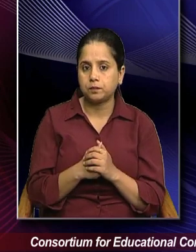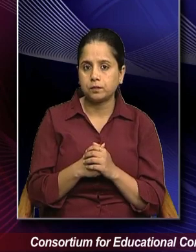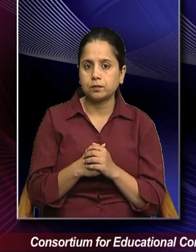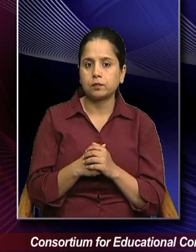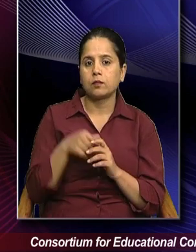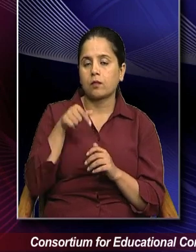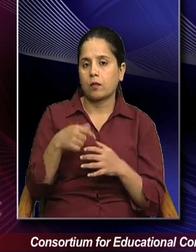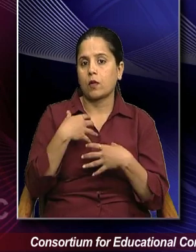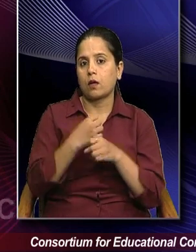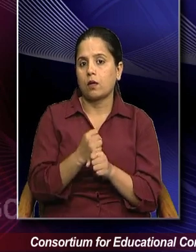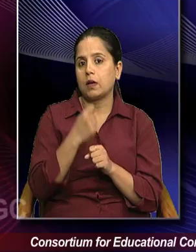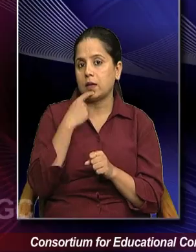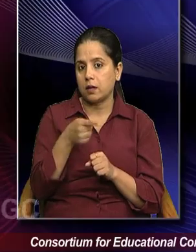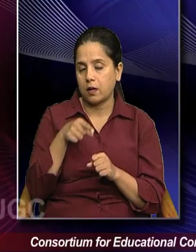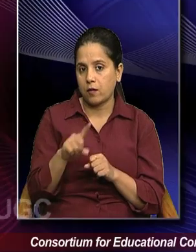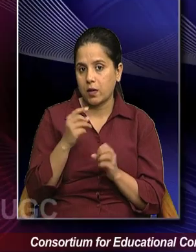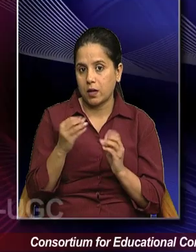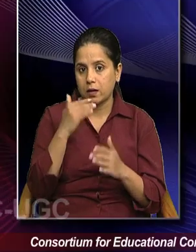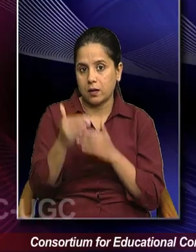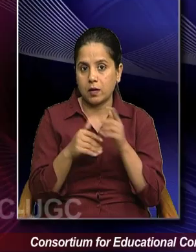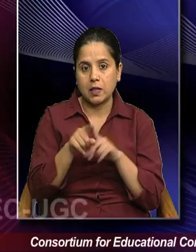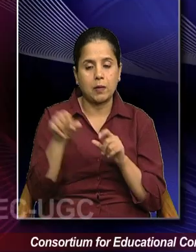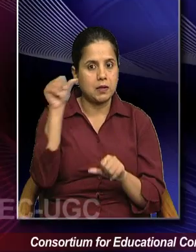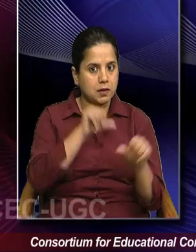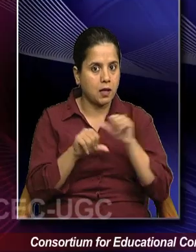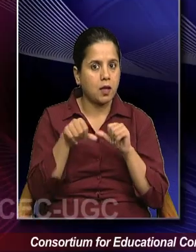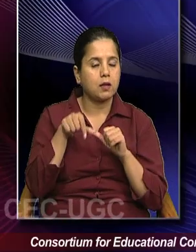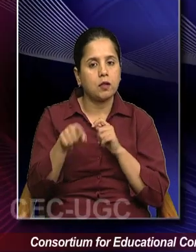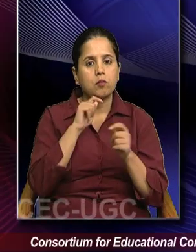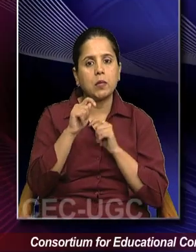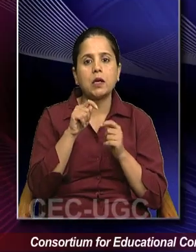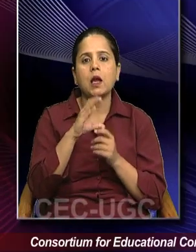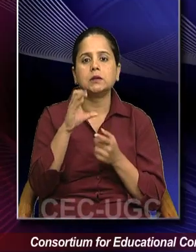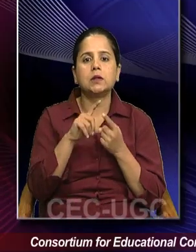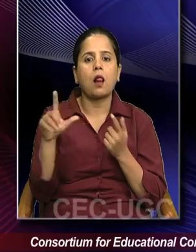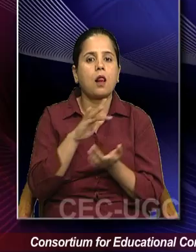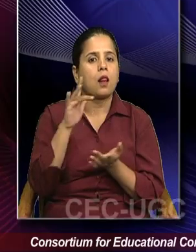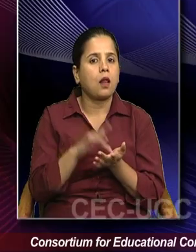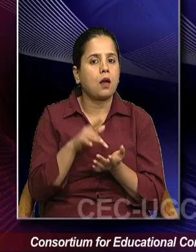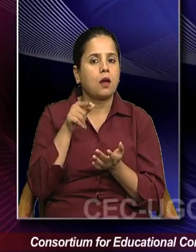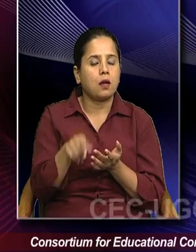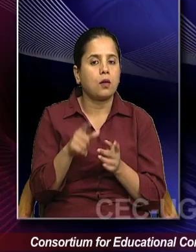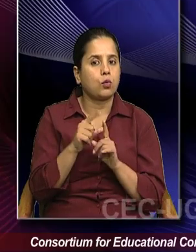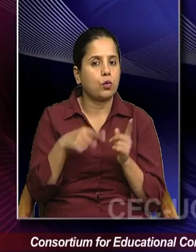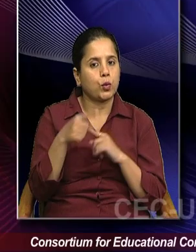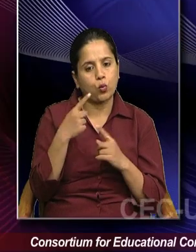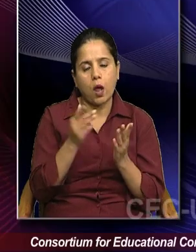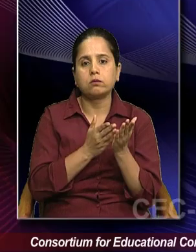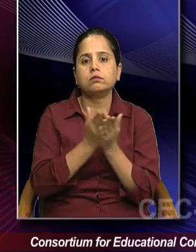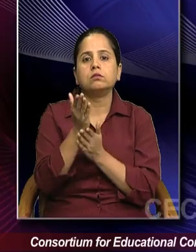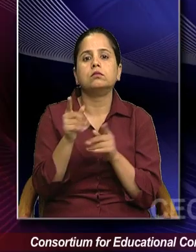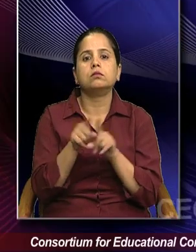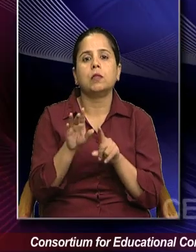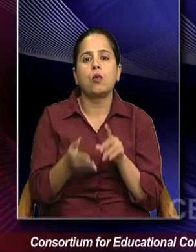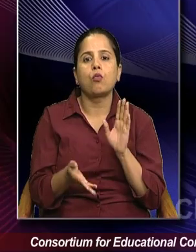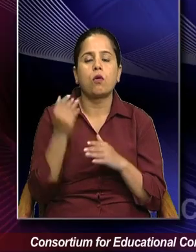The creation of initiative like the Science Media Communication Cell is a step in the right direction.